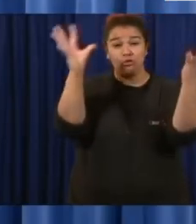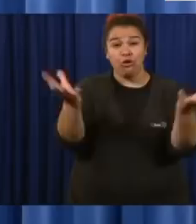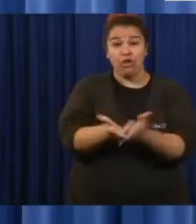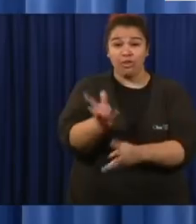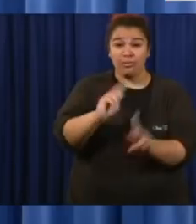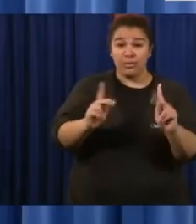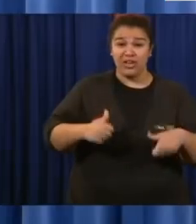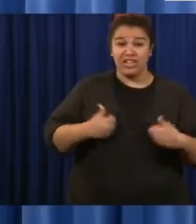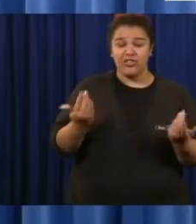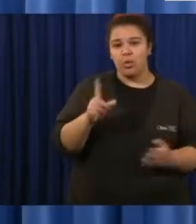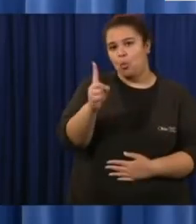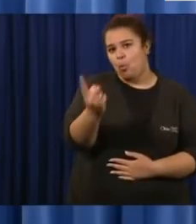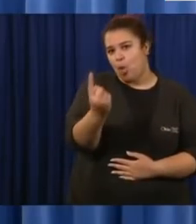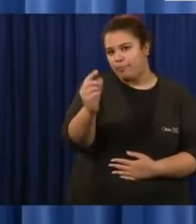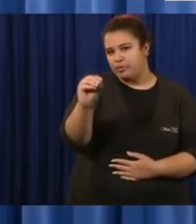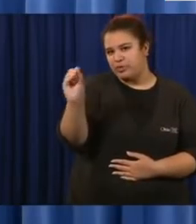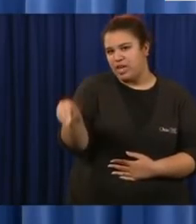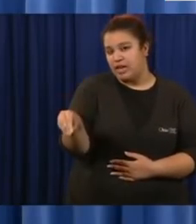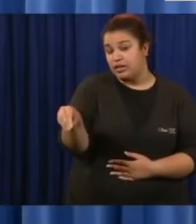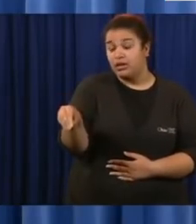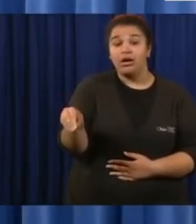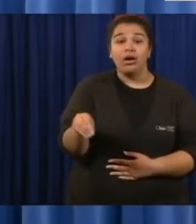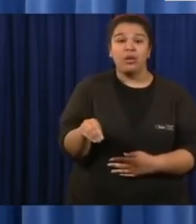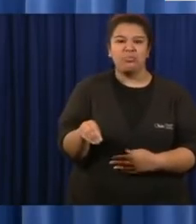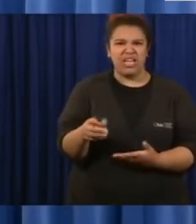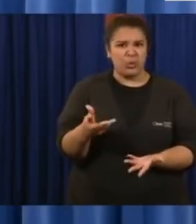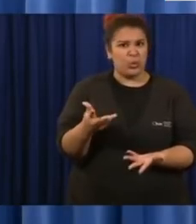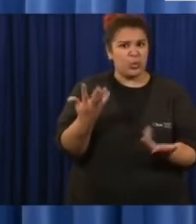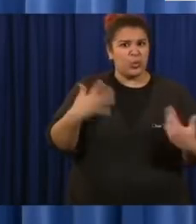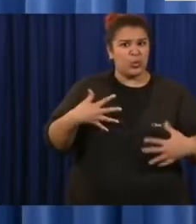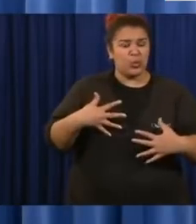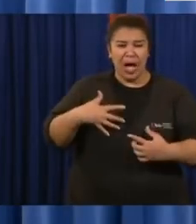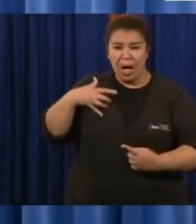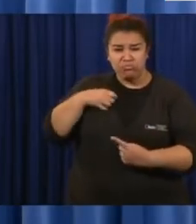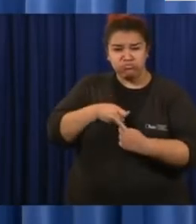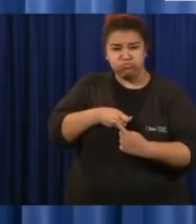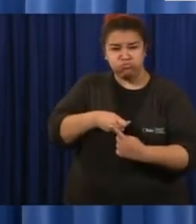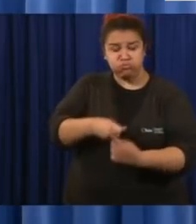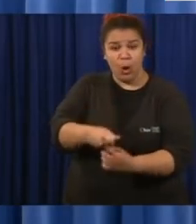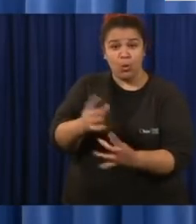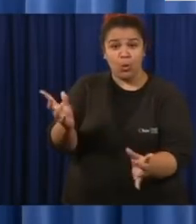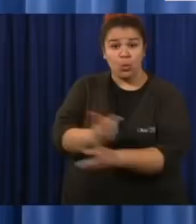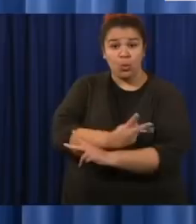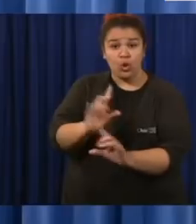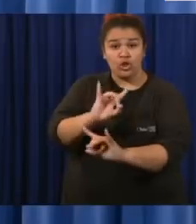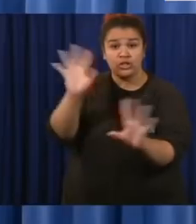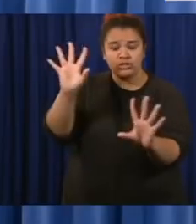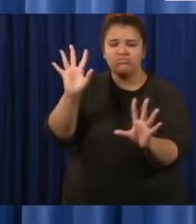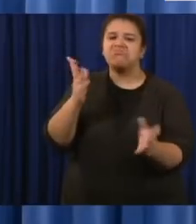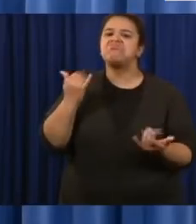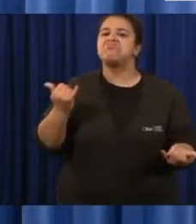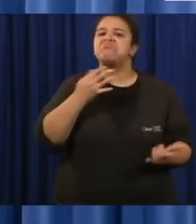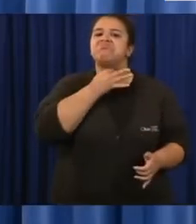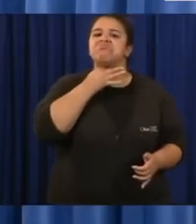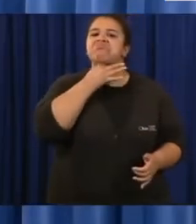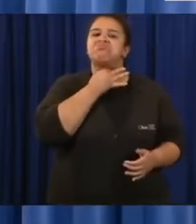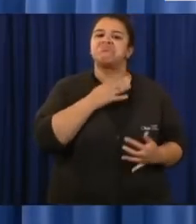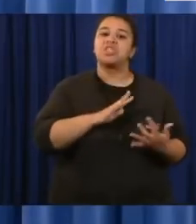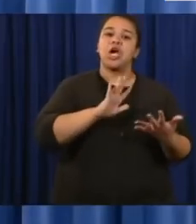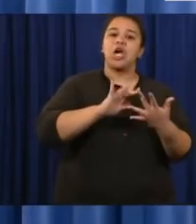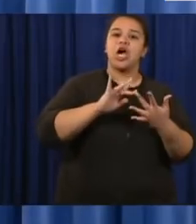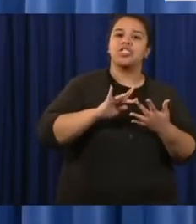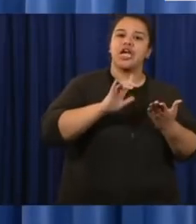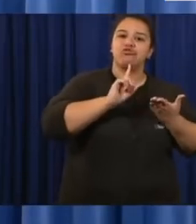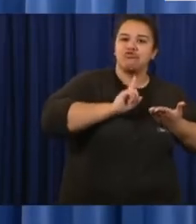most affected. Governor, is it time to ditch focus on things like contact tracing, bars and restaurants,